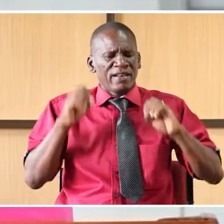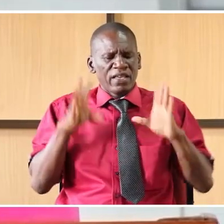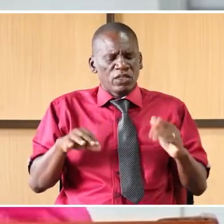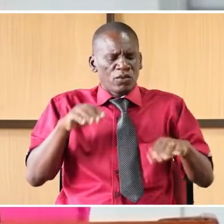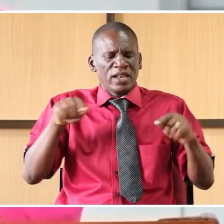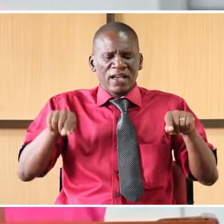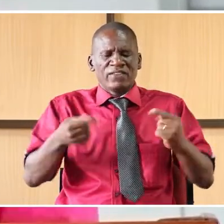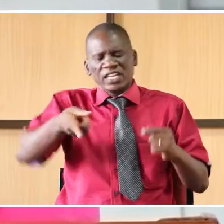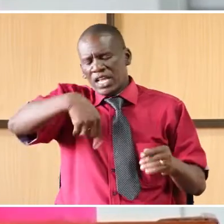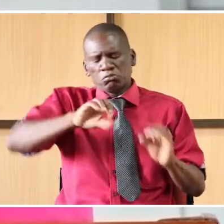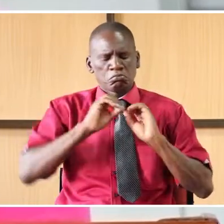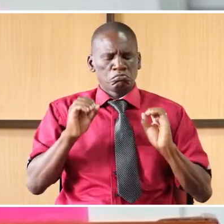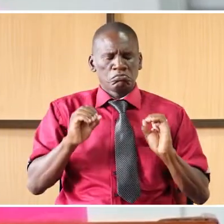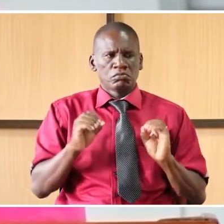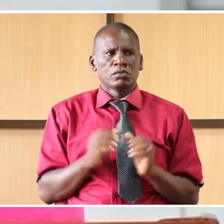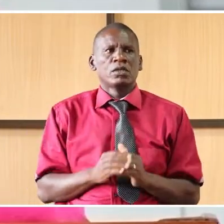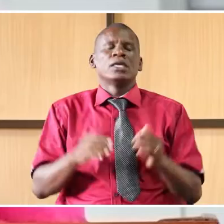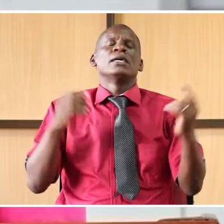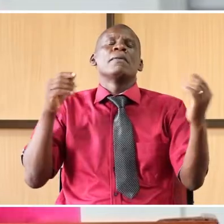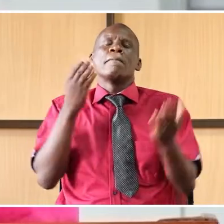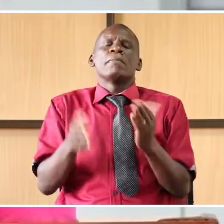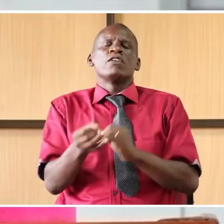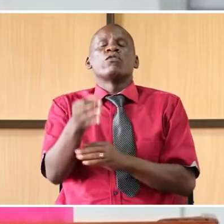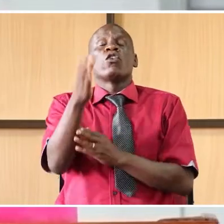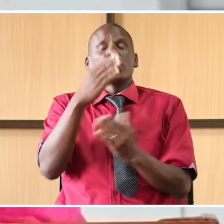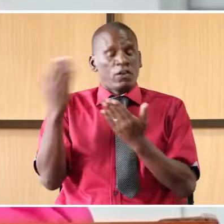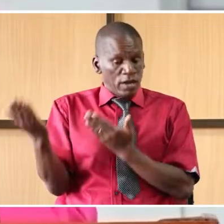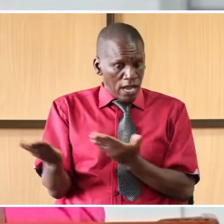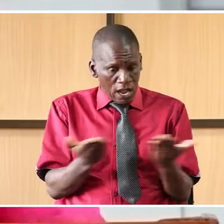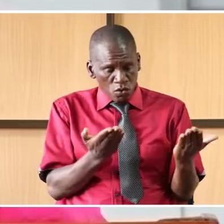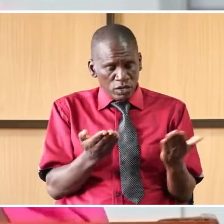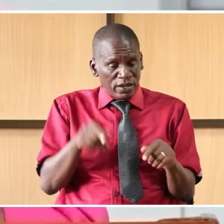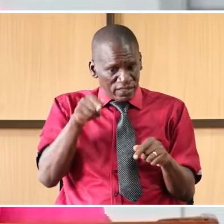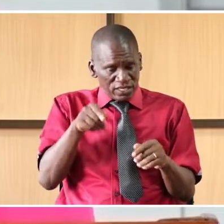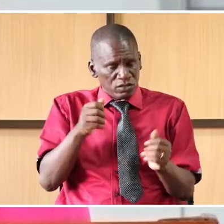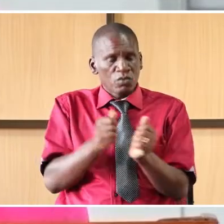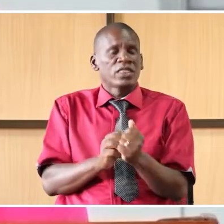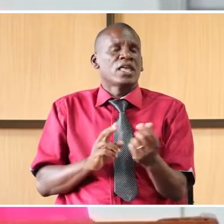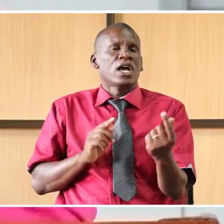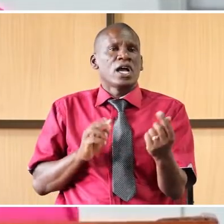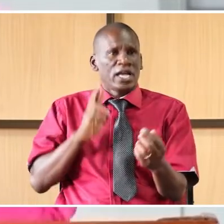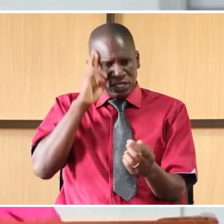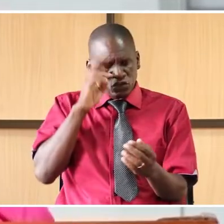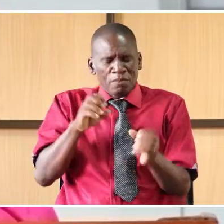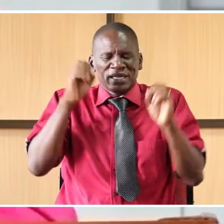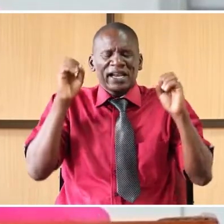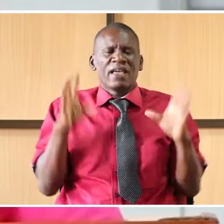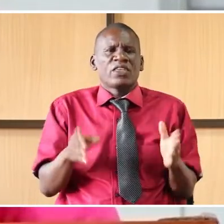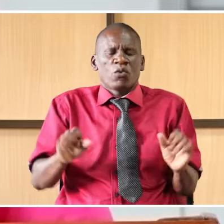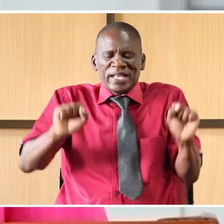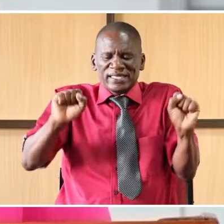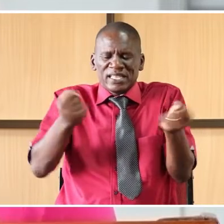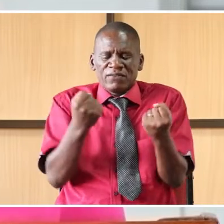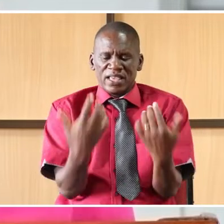nothing will harm us. Nothing. Unless God has allowed, he allows it for a purpose. But nothing, we